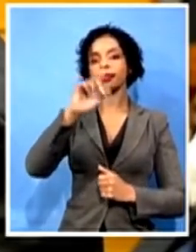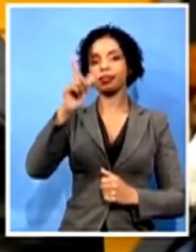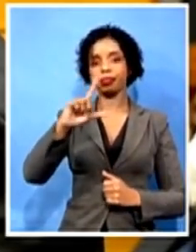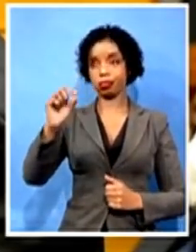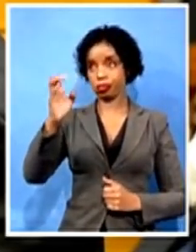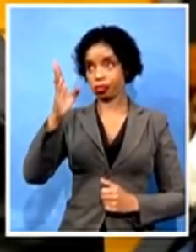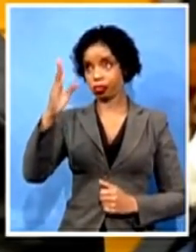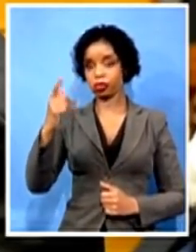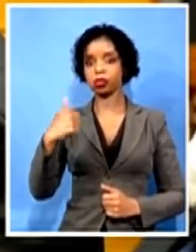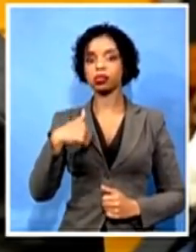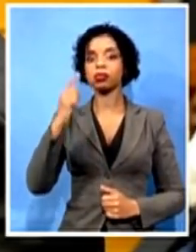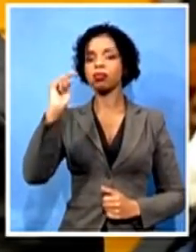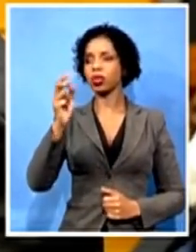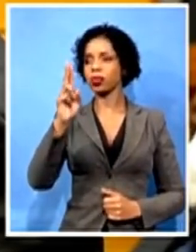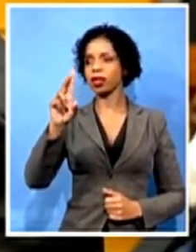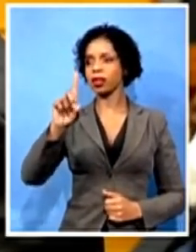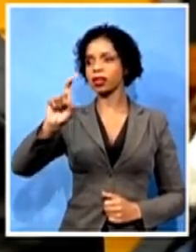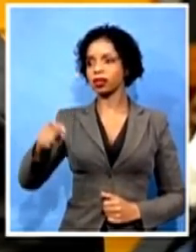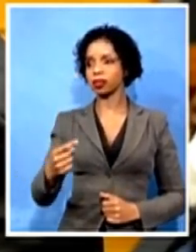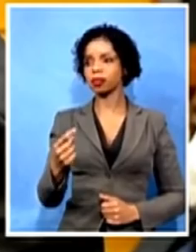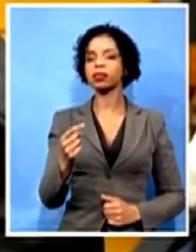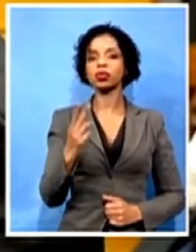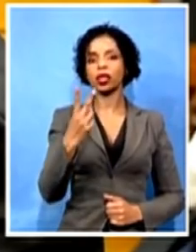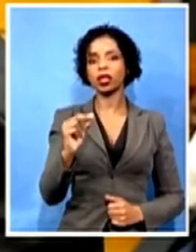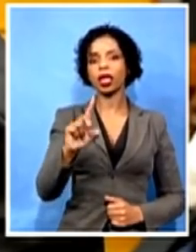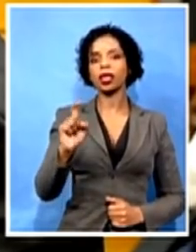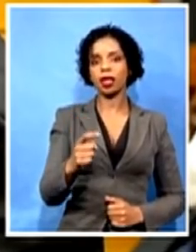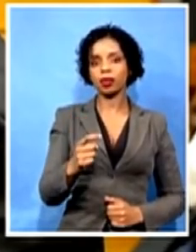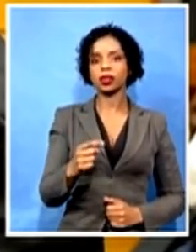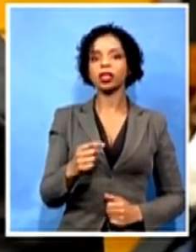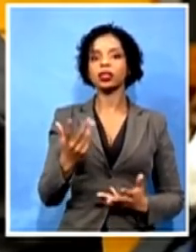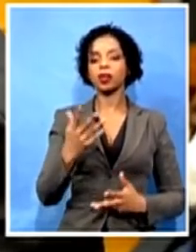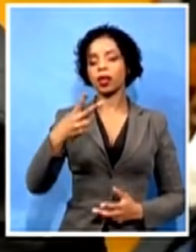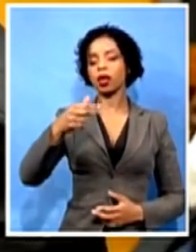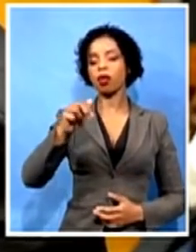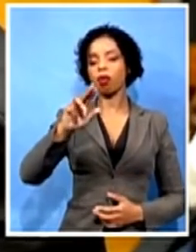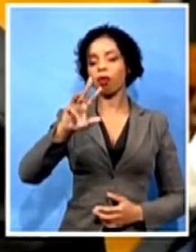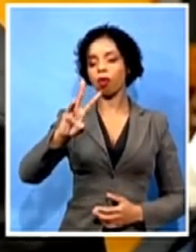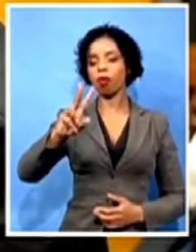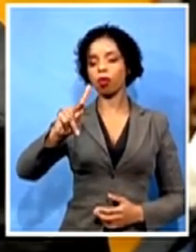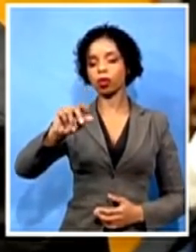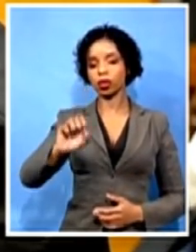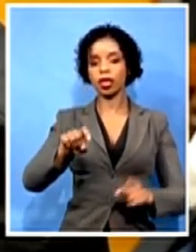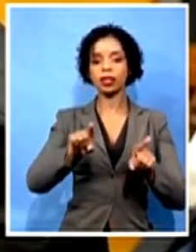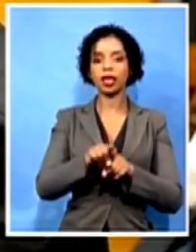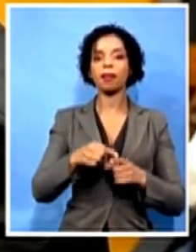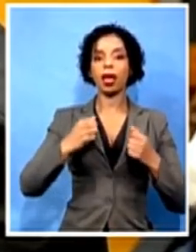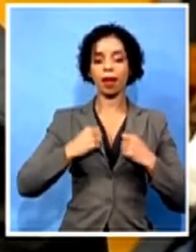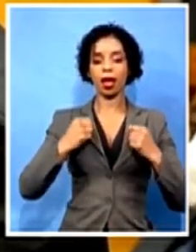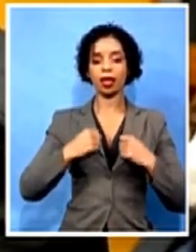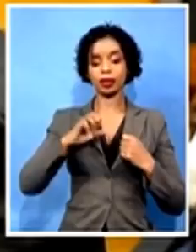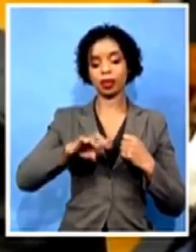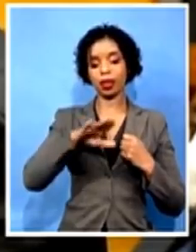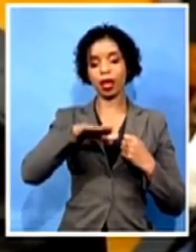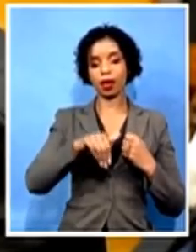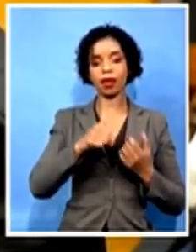South African Police Services, the Hawks, and my South African passport expired on the 5th of August 2019. So that is the